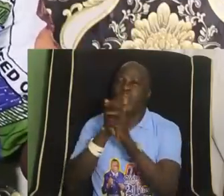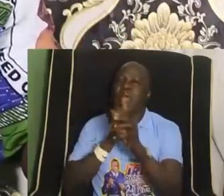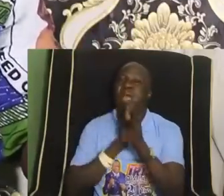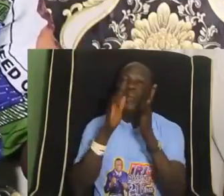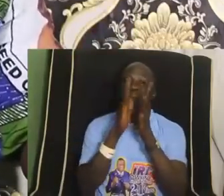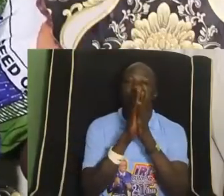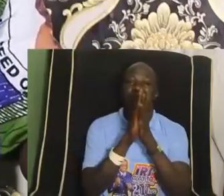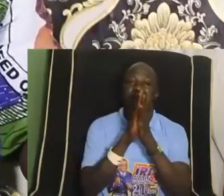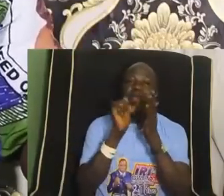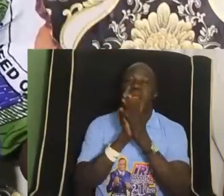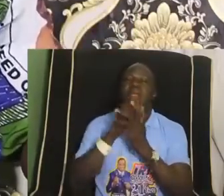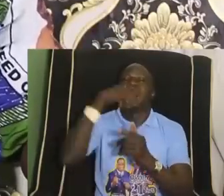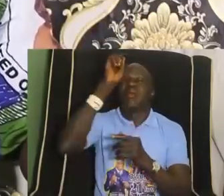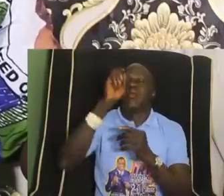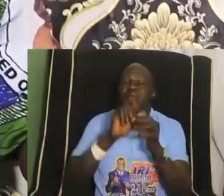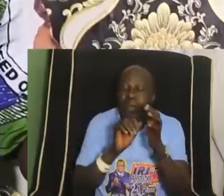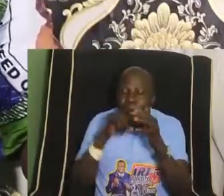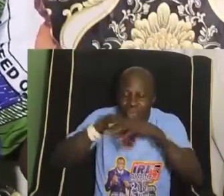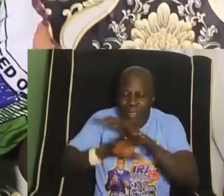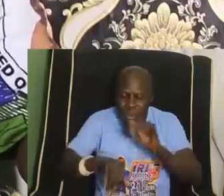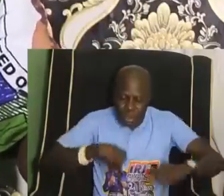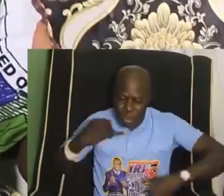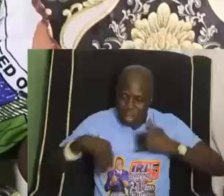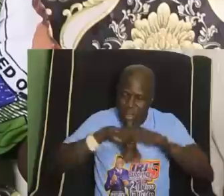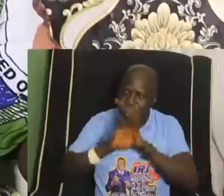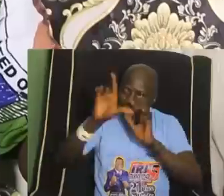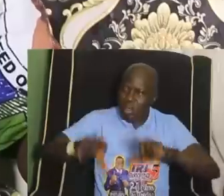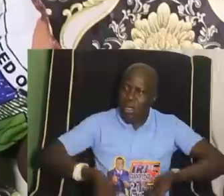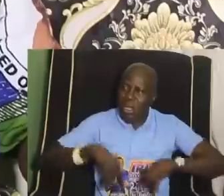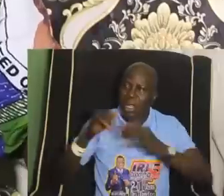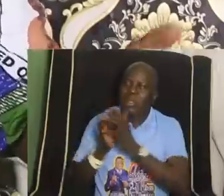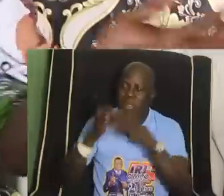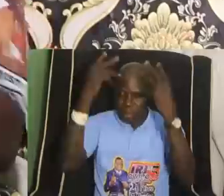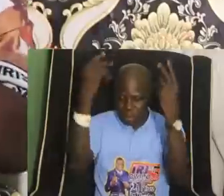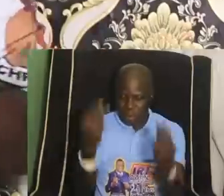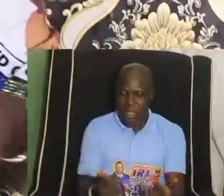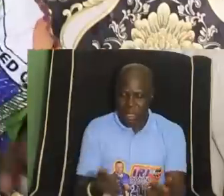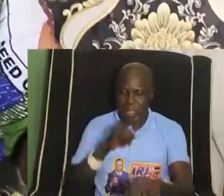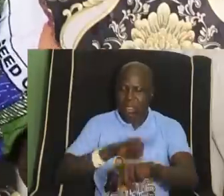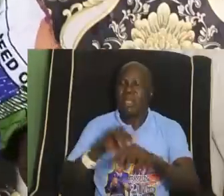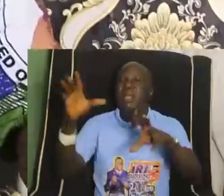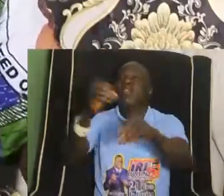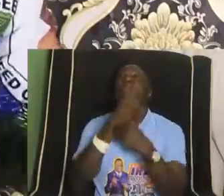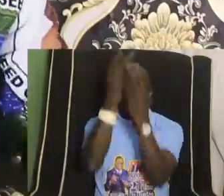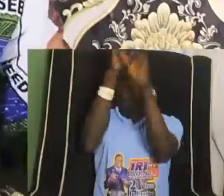world. I pray the covenant of joy in your life in your time to